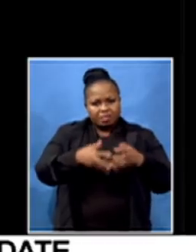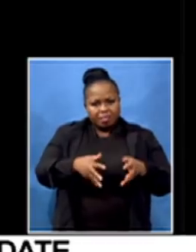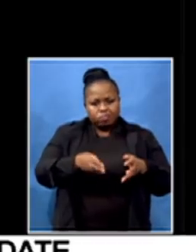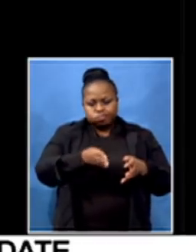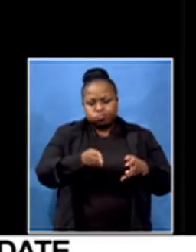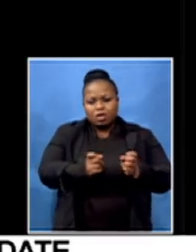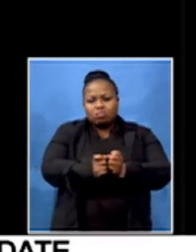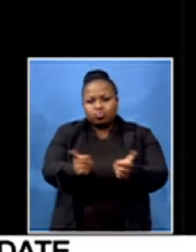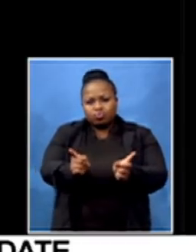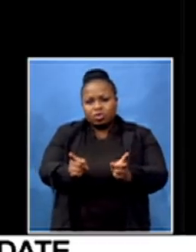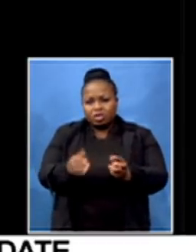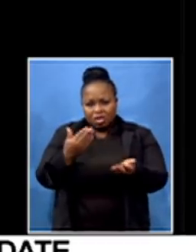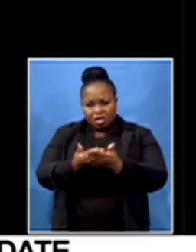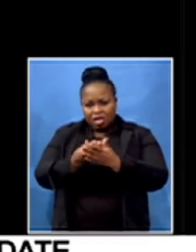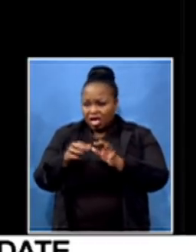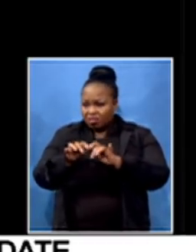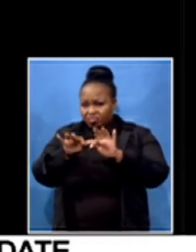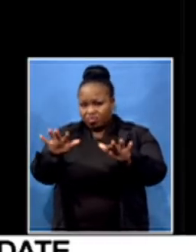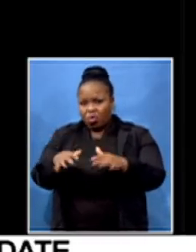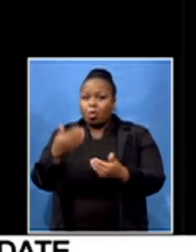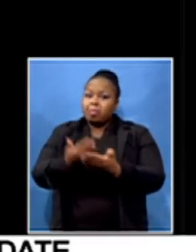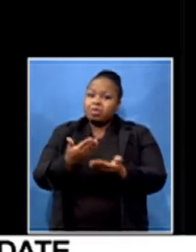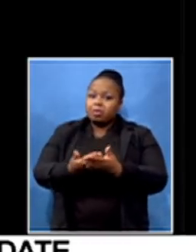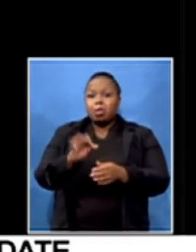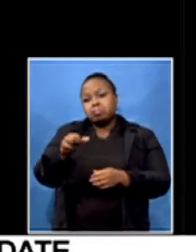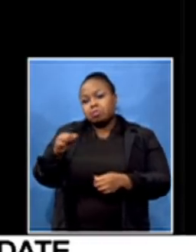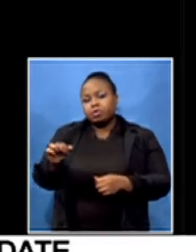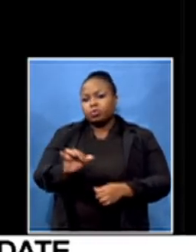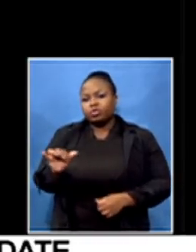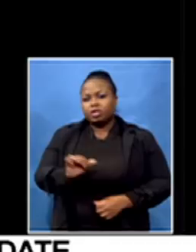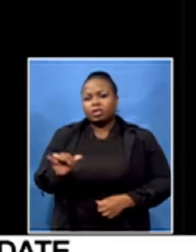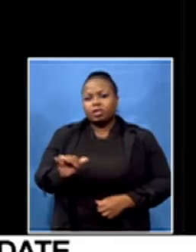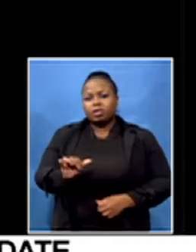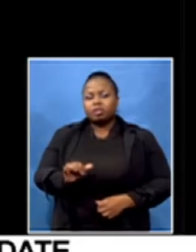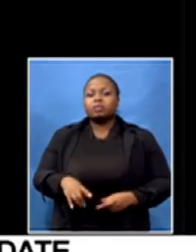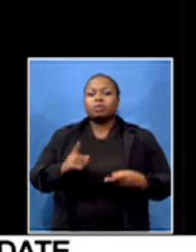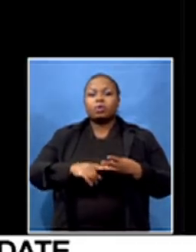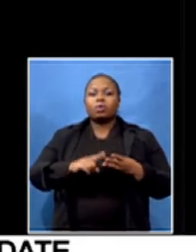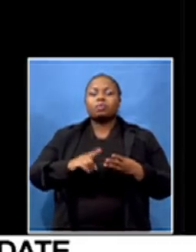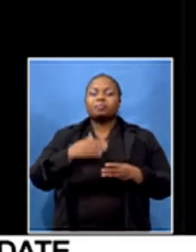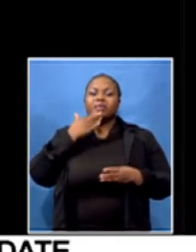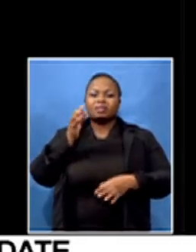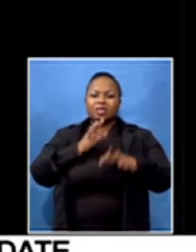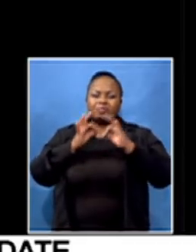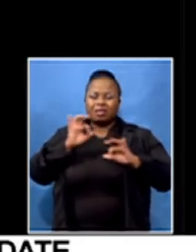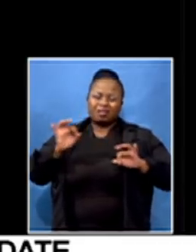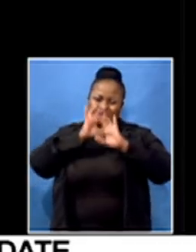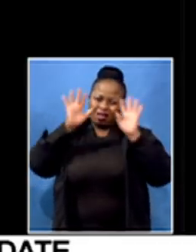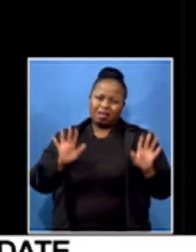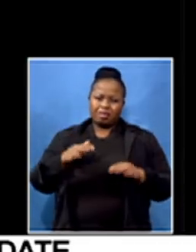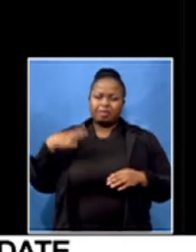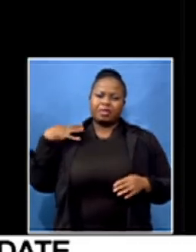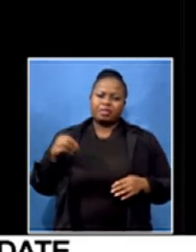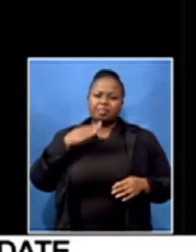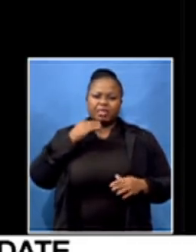sewage spillages? And then my second question, Minister, as a matter of transparency, could the Minister please provide a